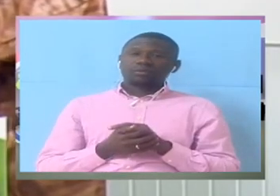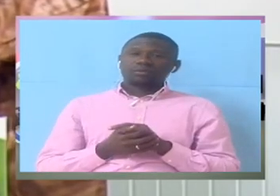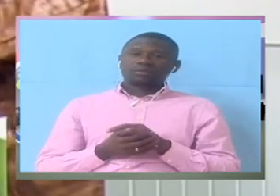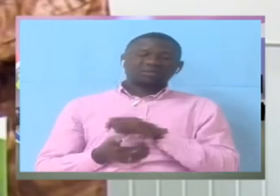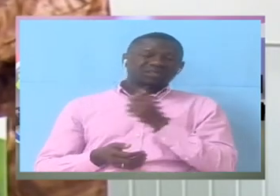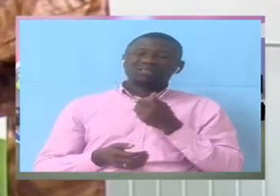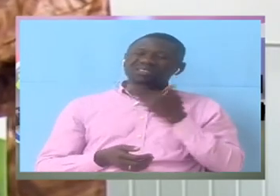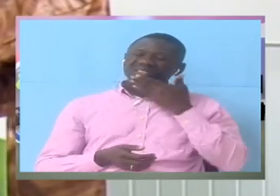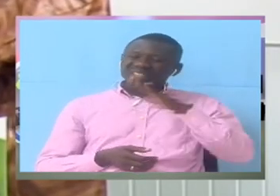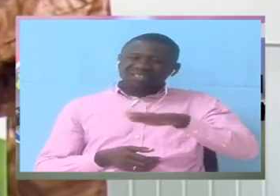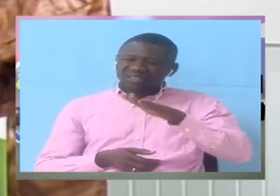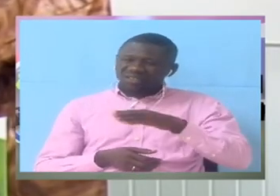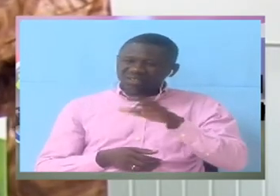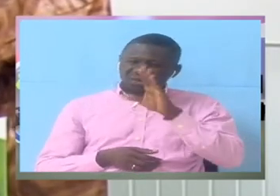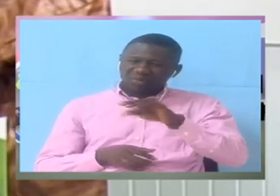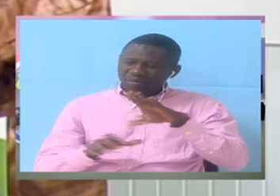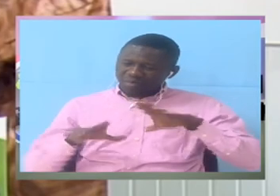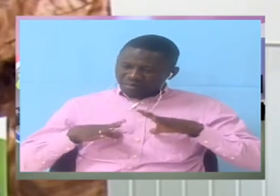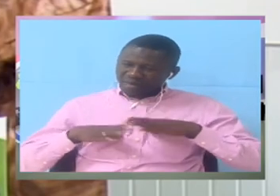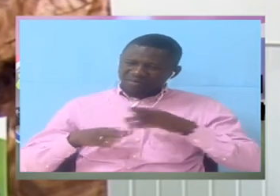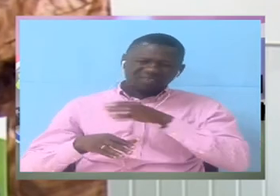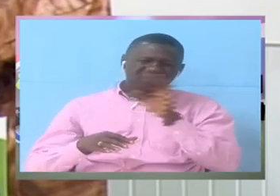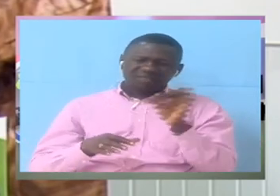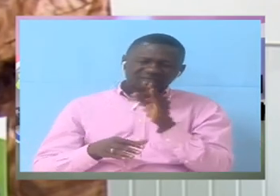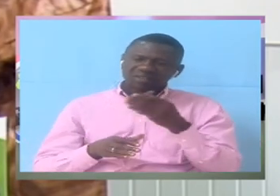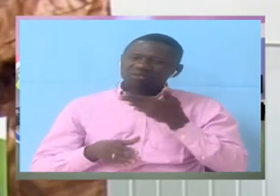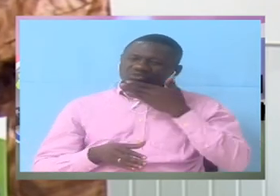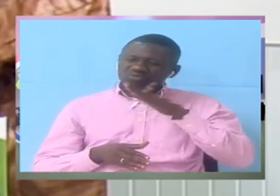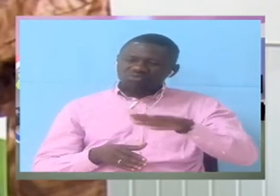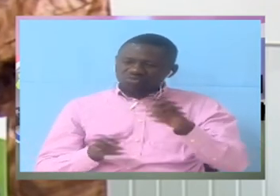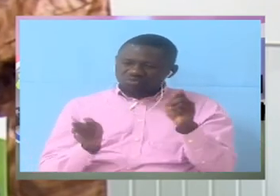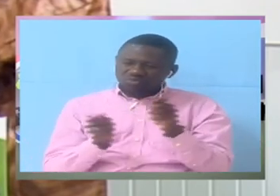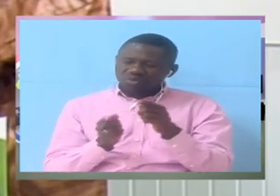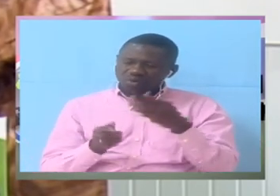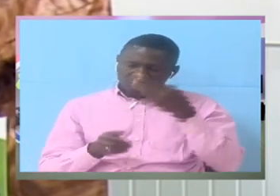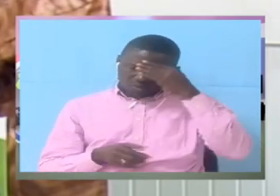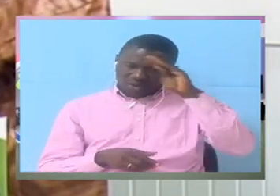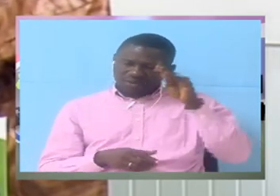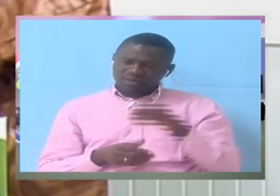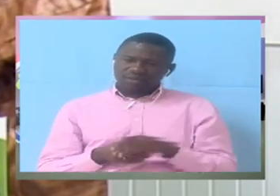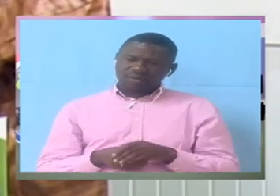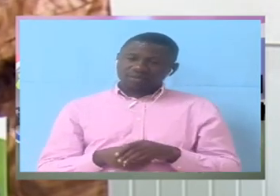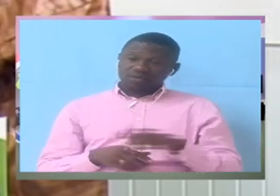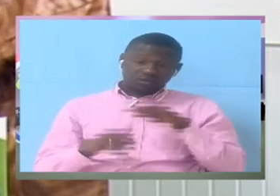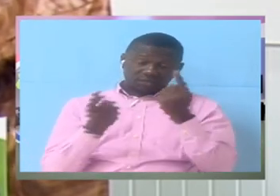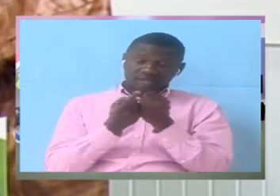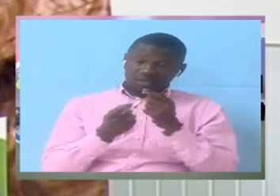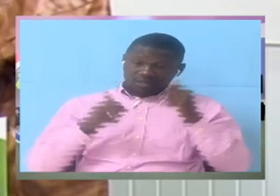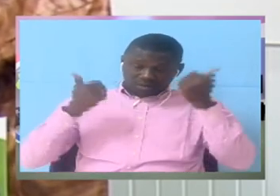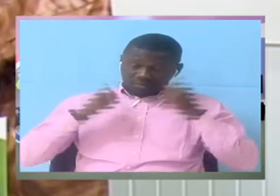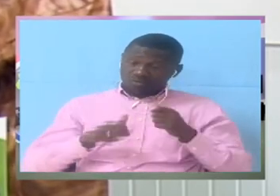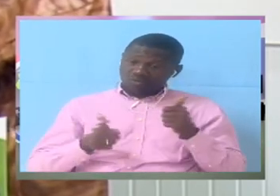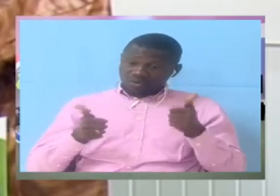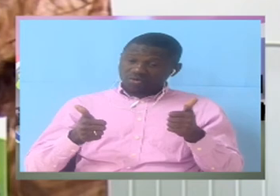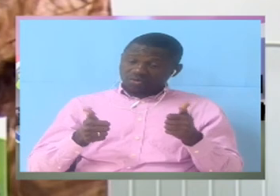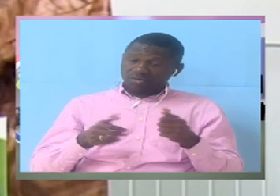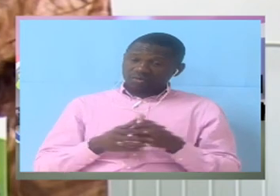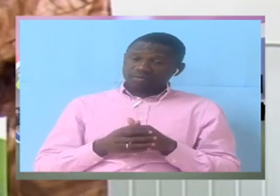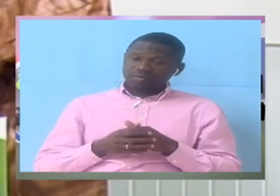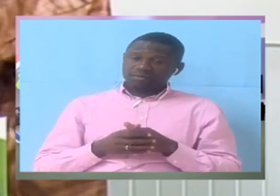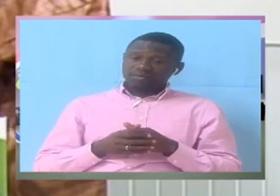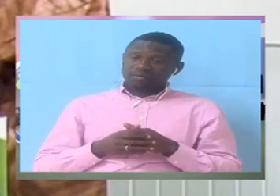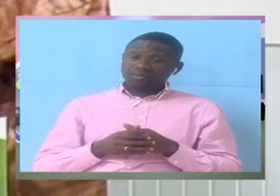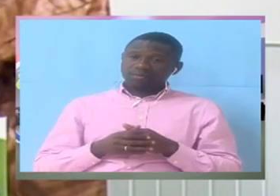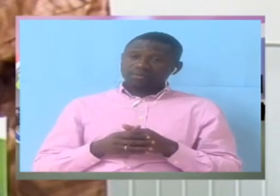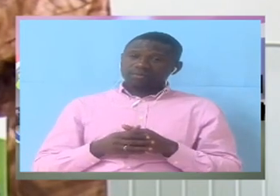And these are prepared by very small boys. And those things worked. And Liberia. Liberia.